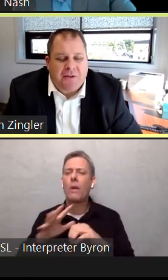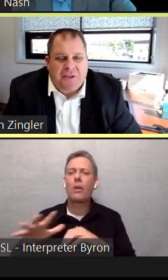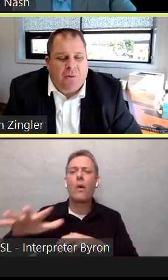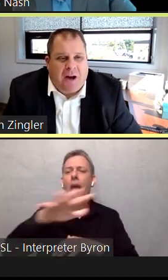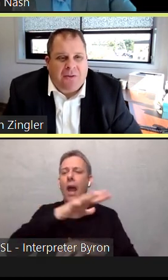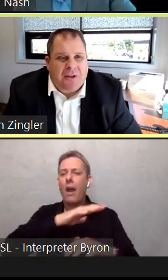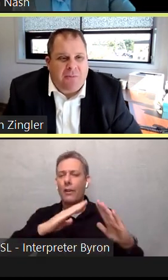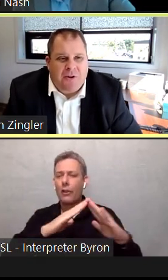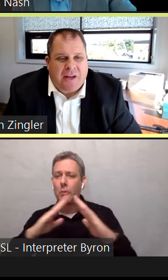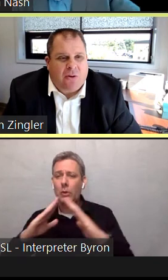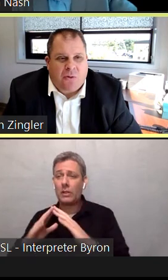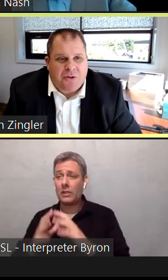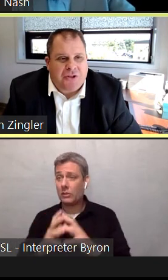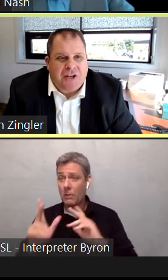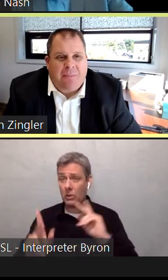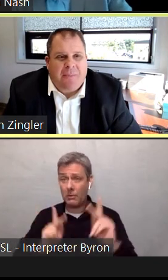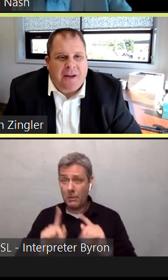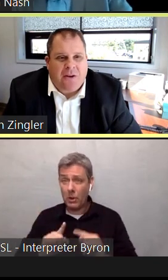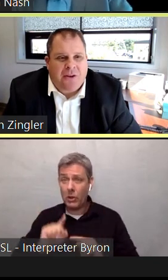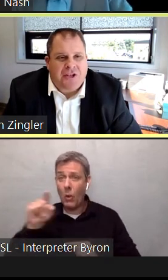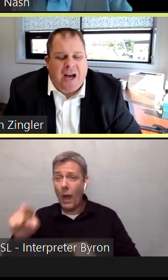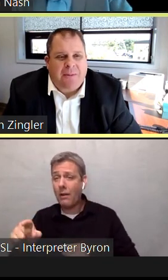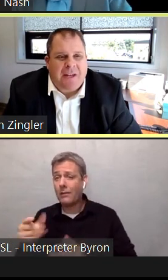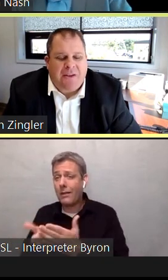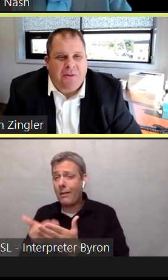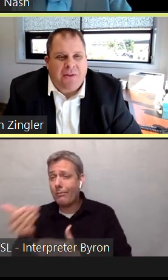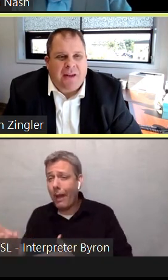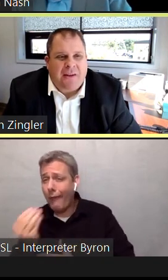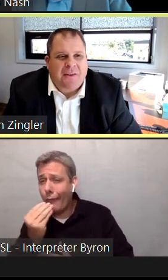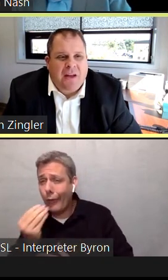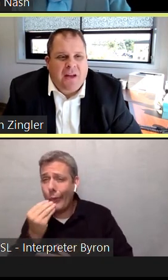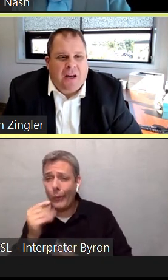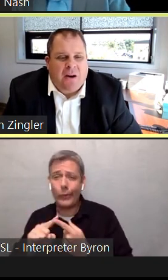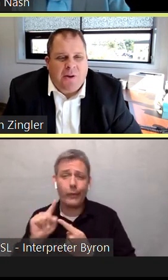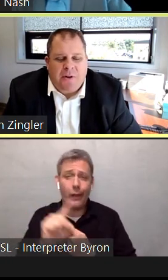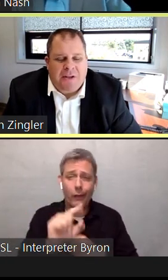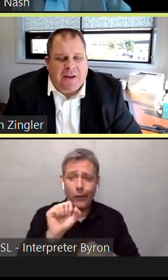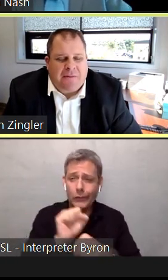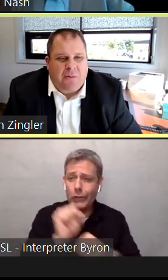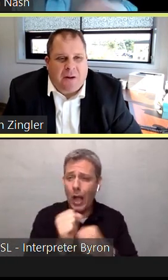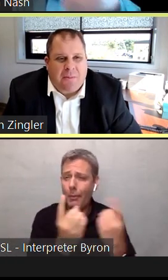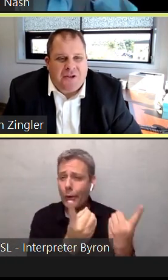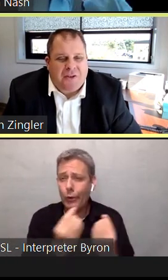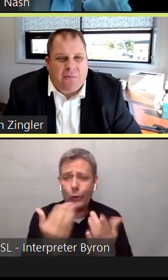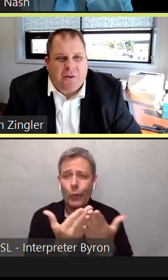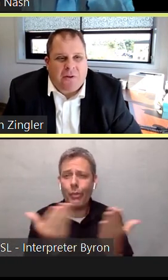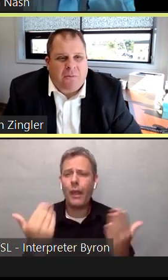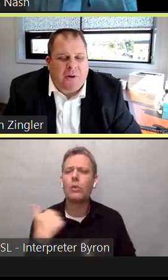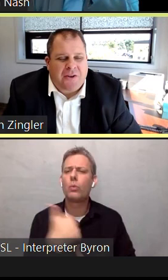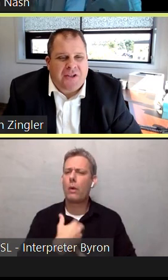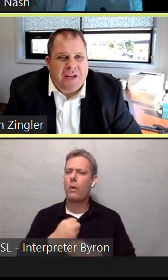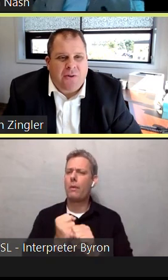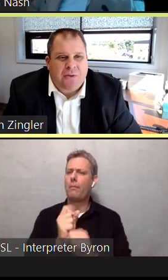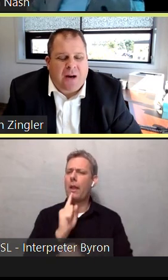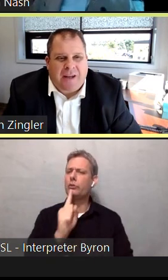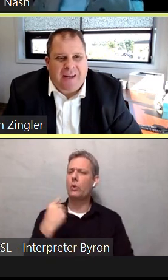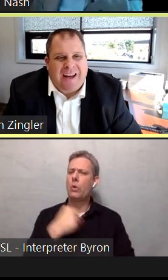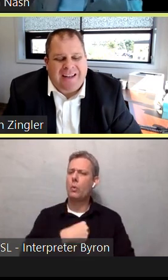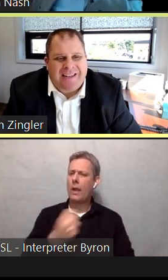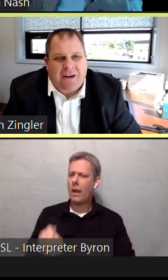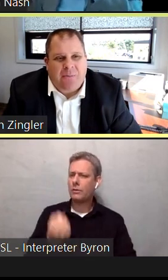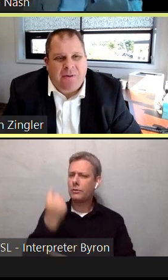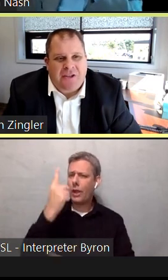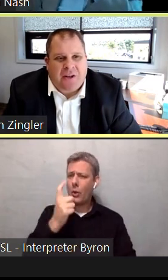our folks go out in the community, they go grocery shopping, they go to their jobs, they do things. We definitely want to make sure that we understand who's coming